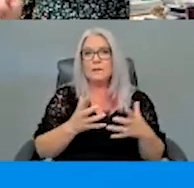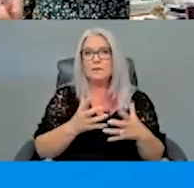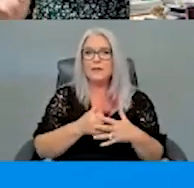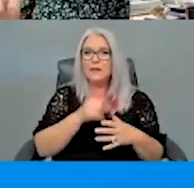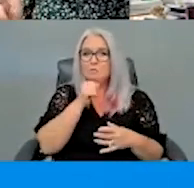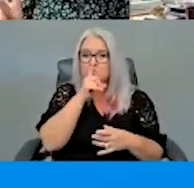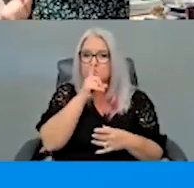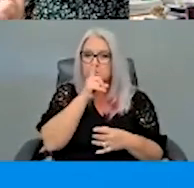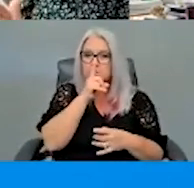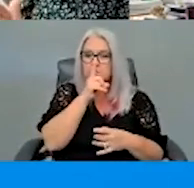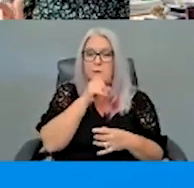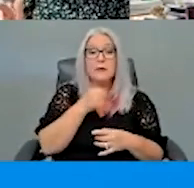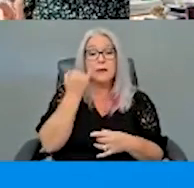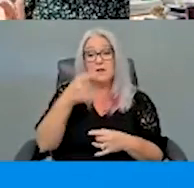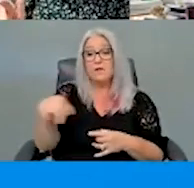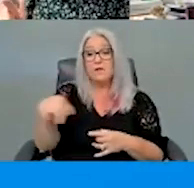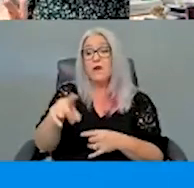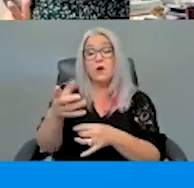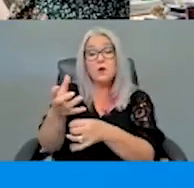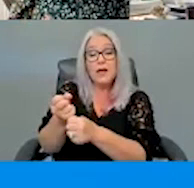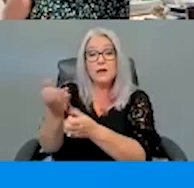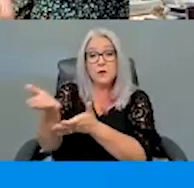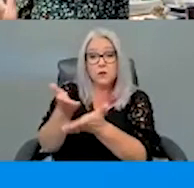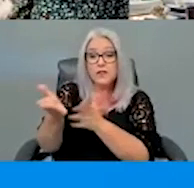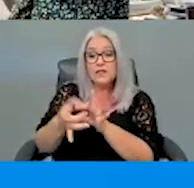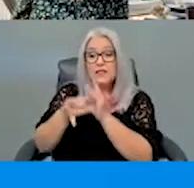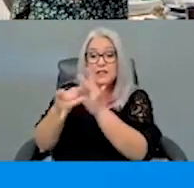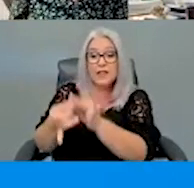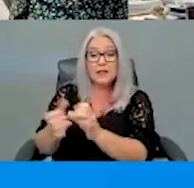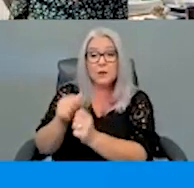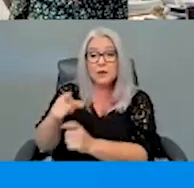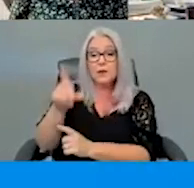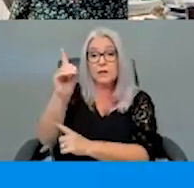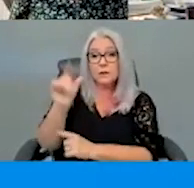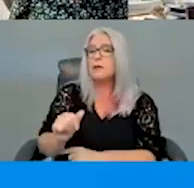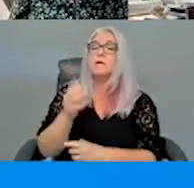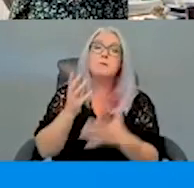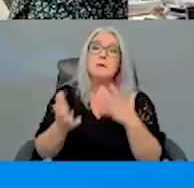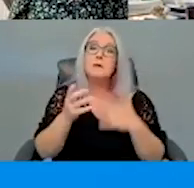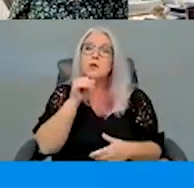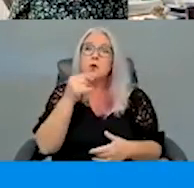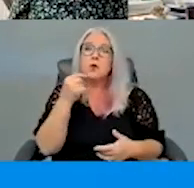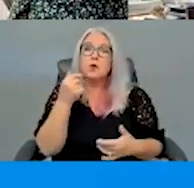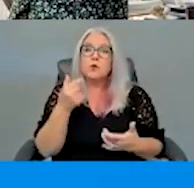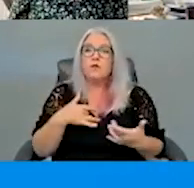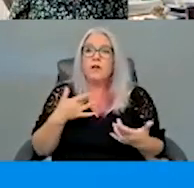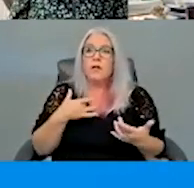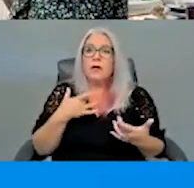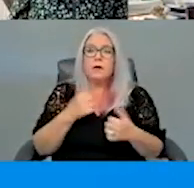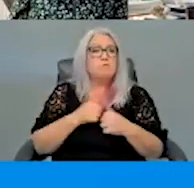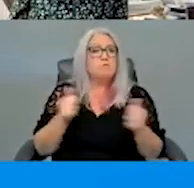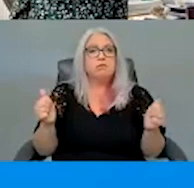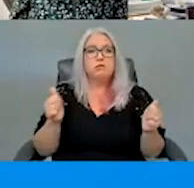they don't receive services or supports related to their disabilities, they really might not see any reason to bring it up. For